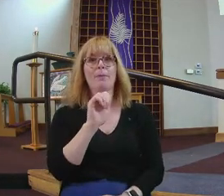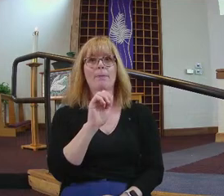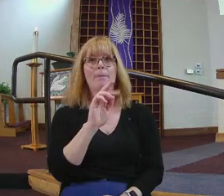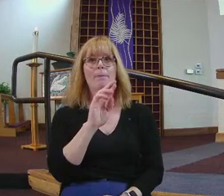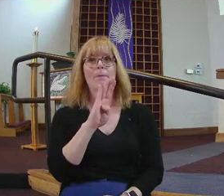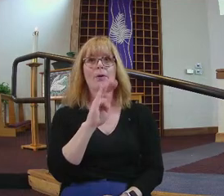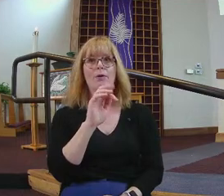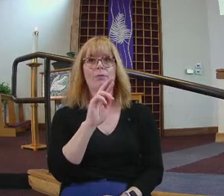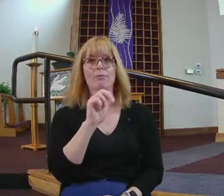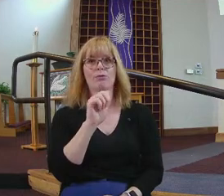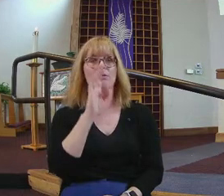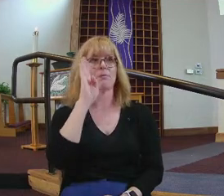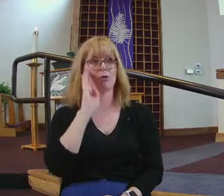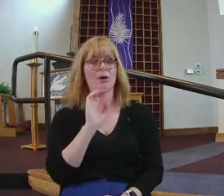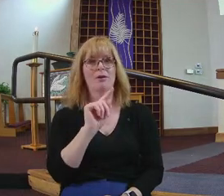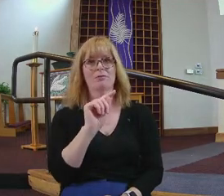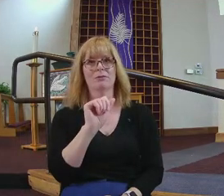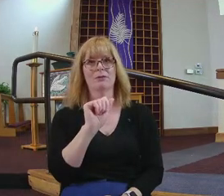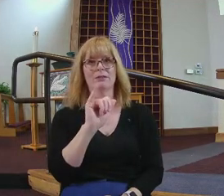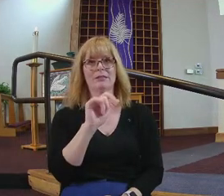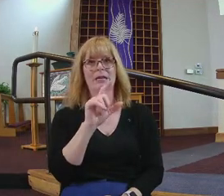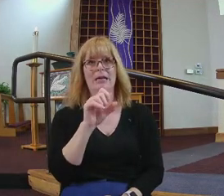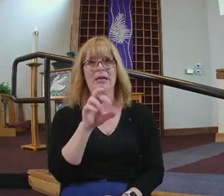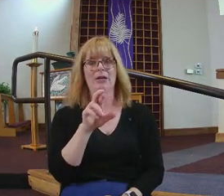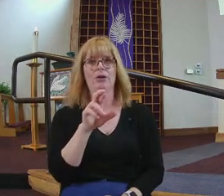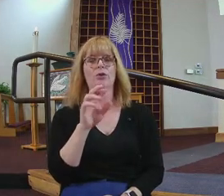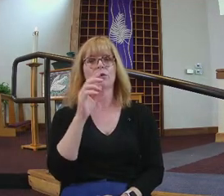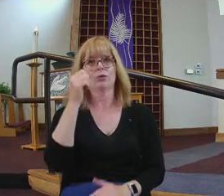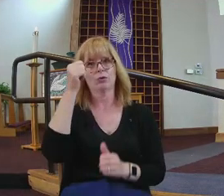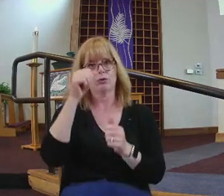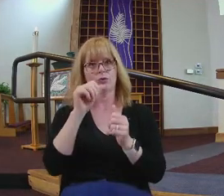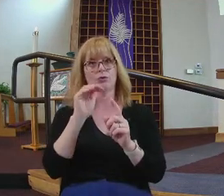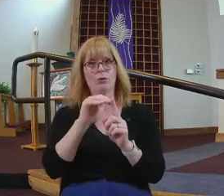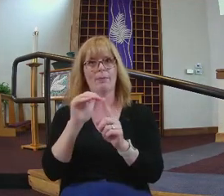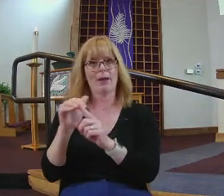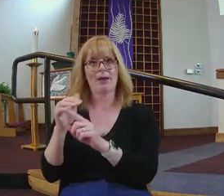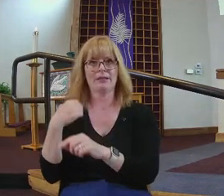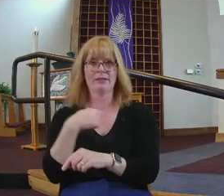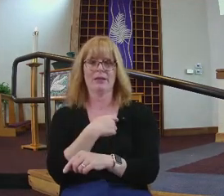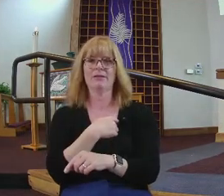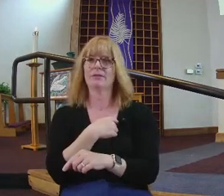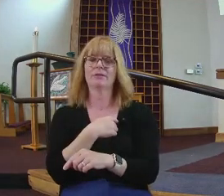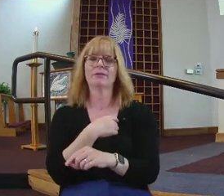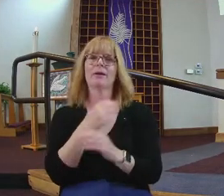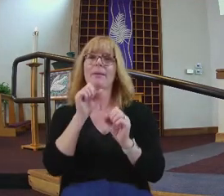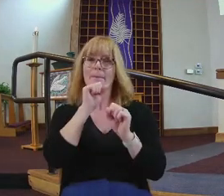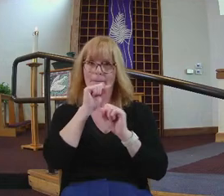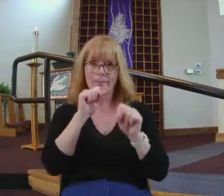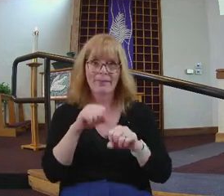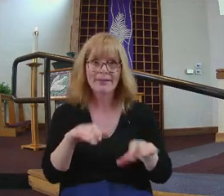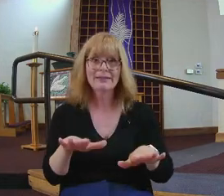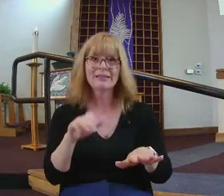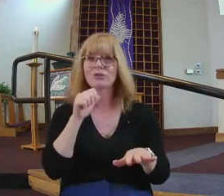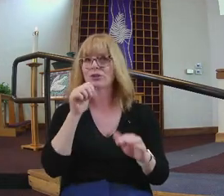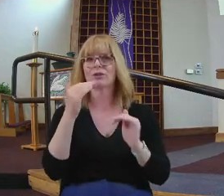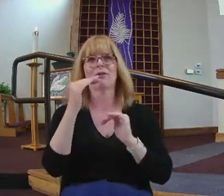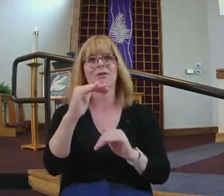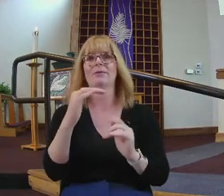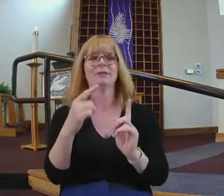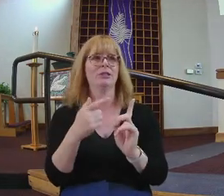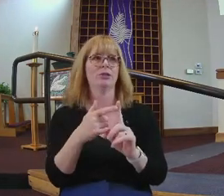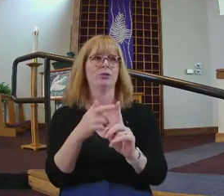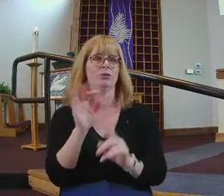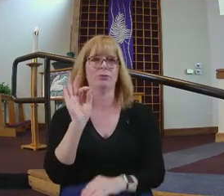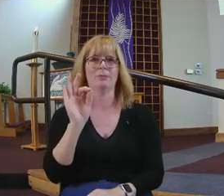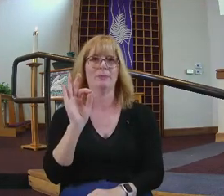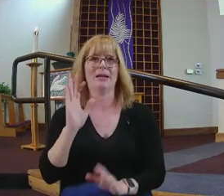pronouncing blessings is not something reserved for the ordained clergy. It's something